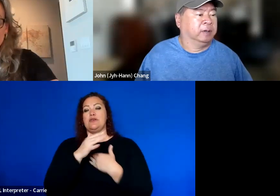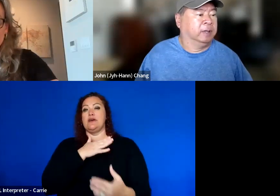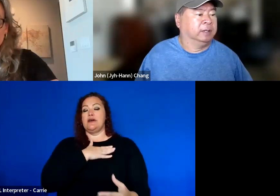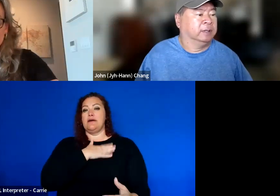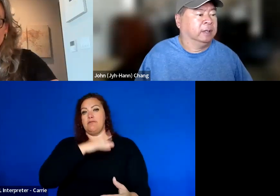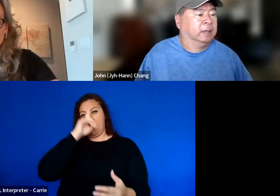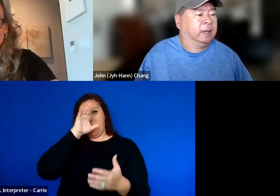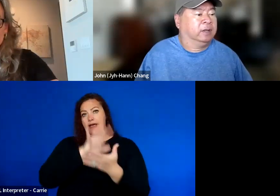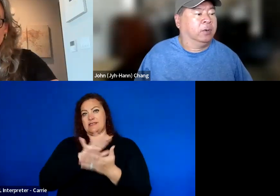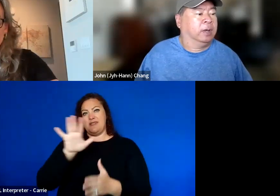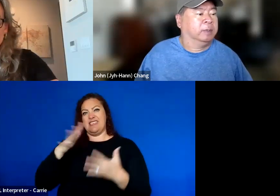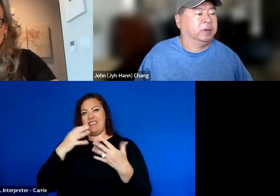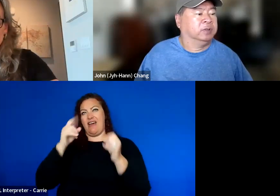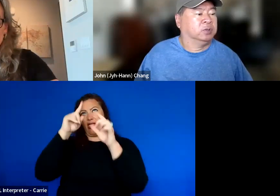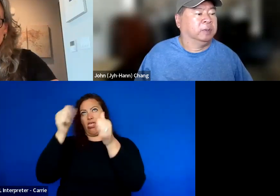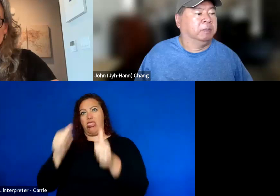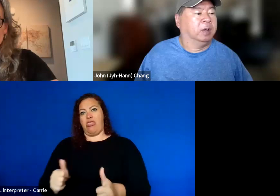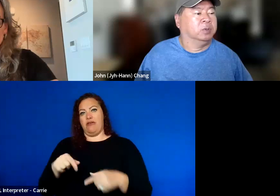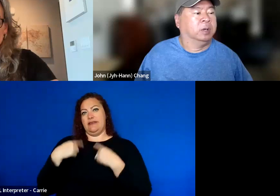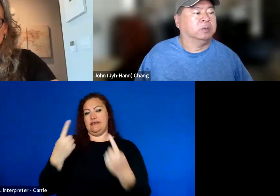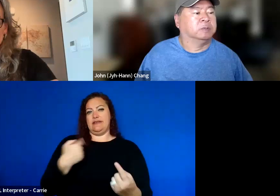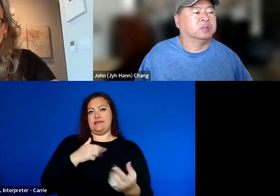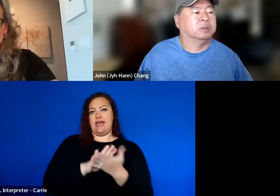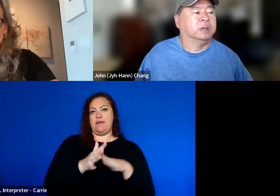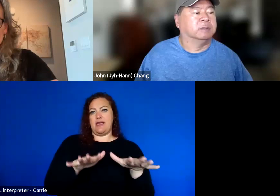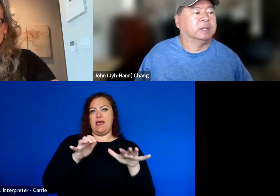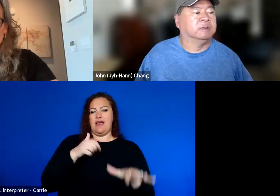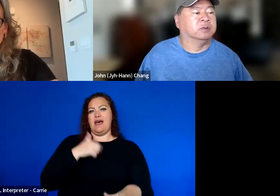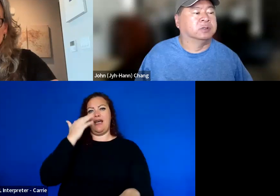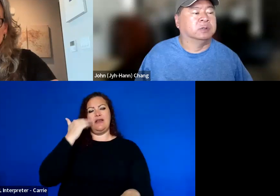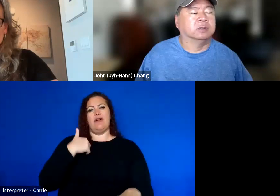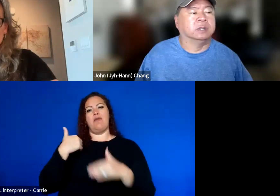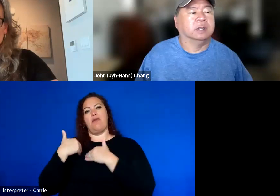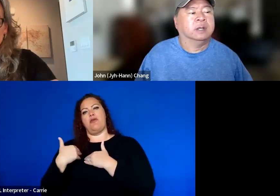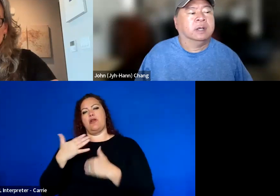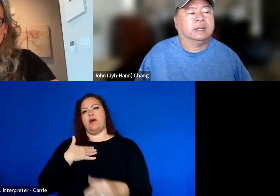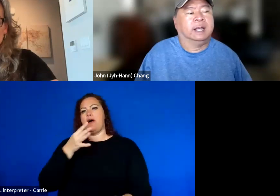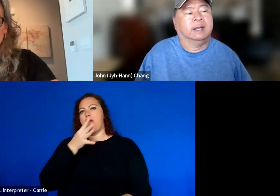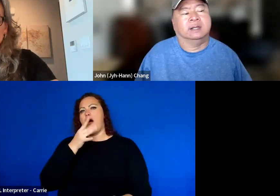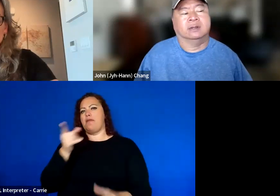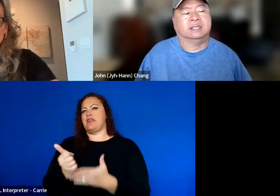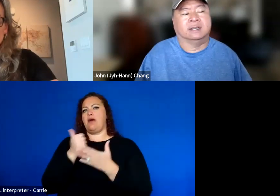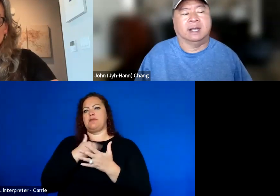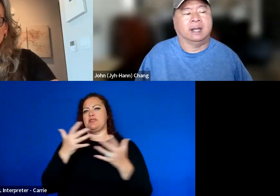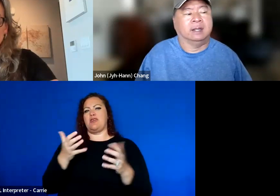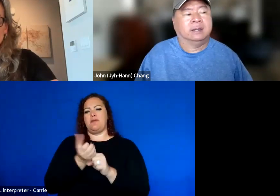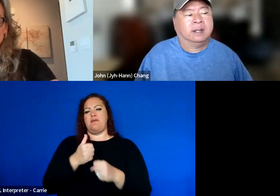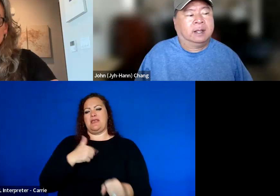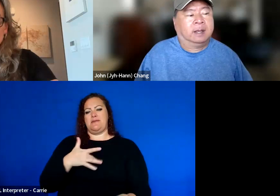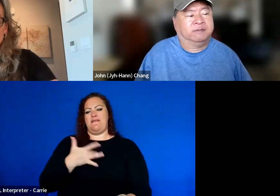become paralyzed. I know I'm a burden to my mom, who helps me so much and makes me feel so guilty. Yeah,